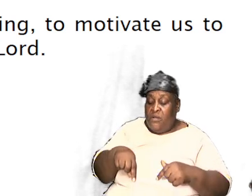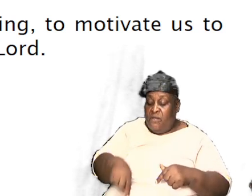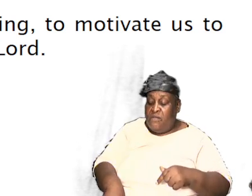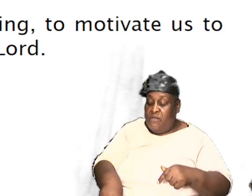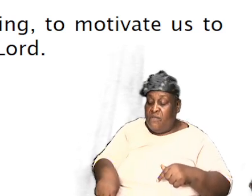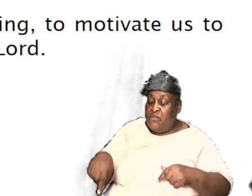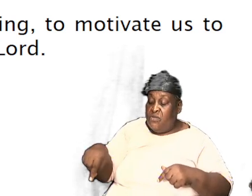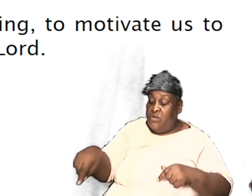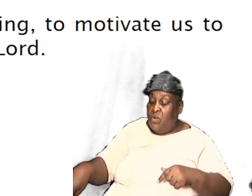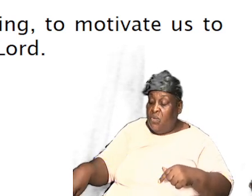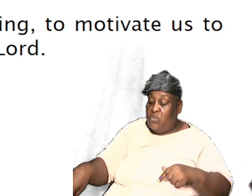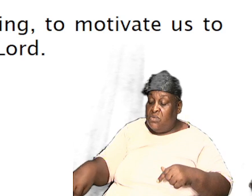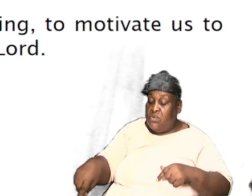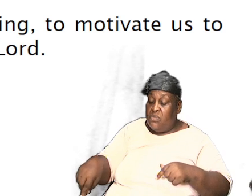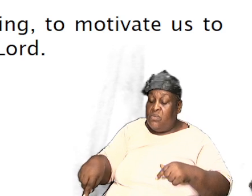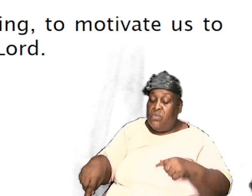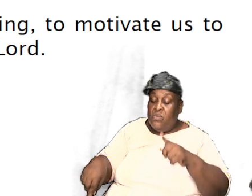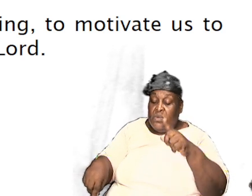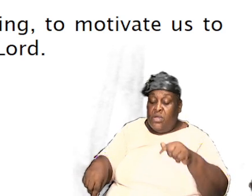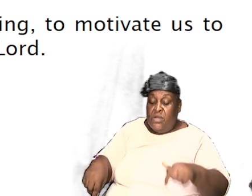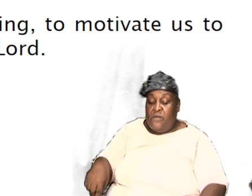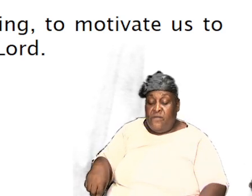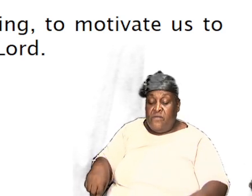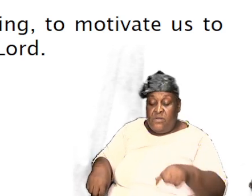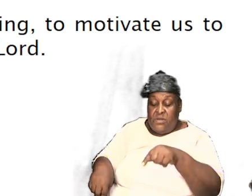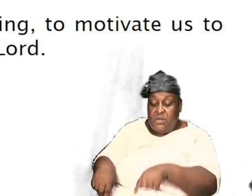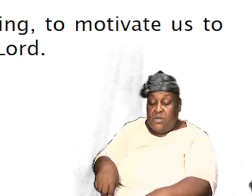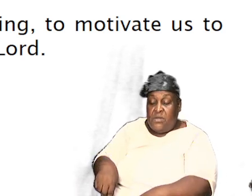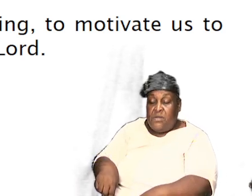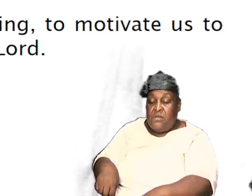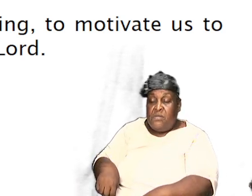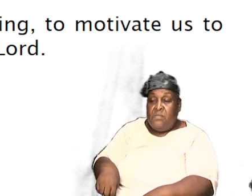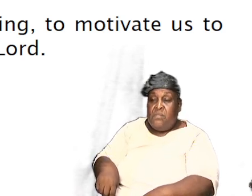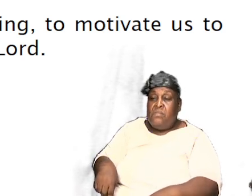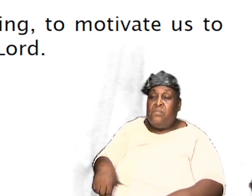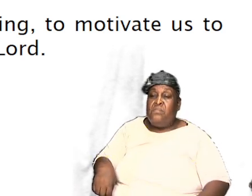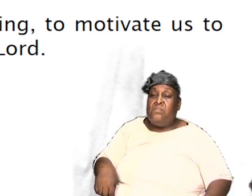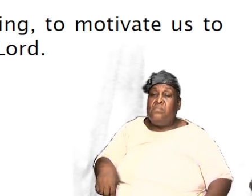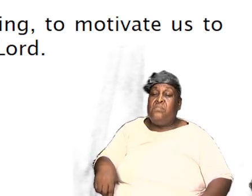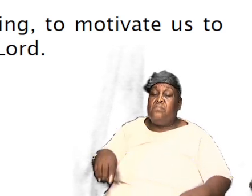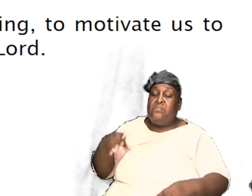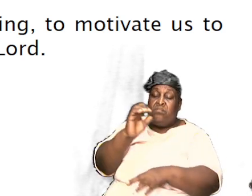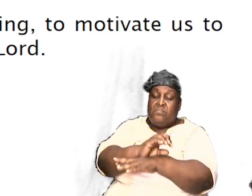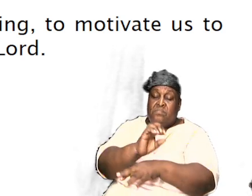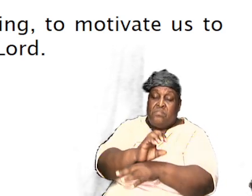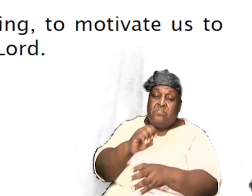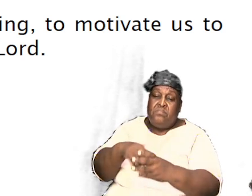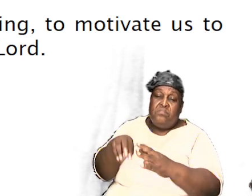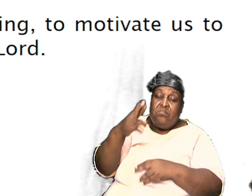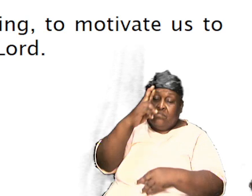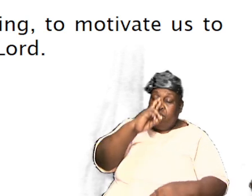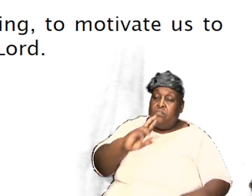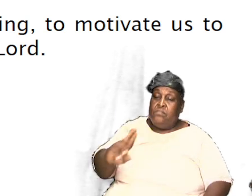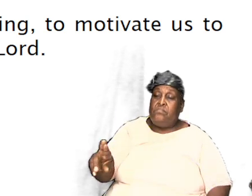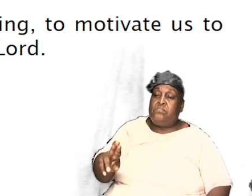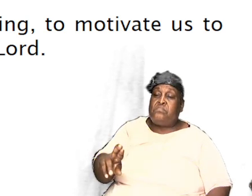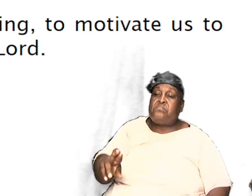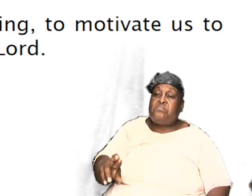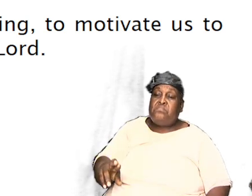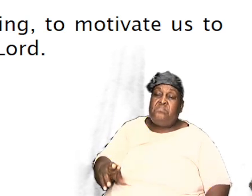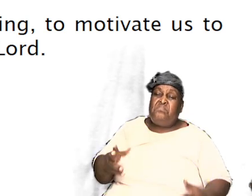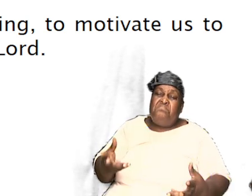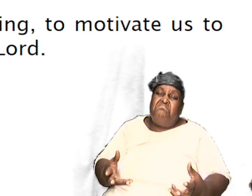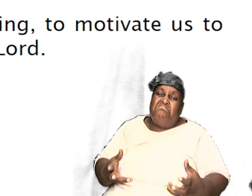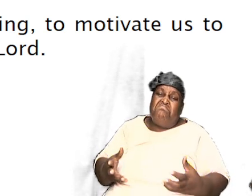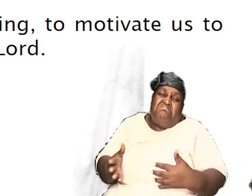But serve the Lord with all our heart. You know, there was a church in Revelation that, you know, the Lord said, those that are not cold